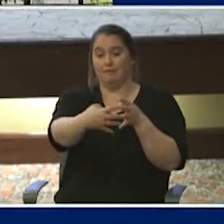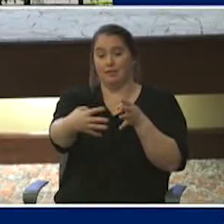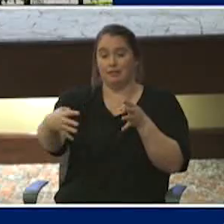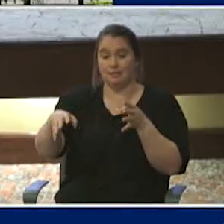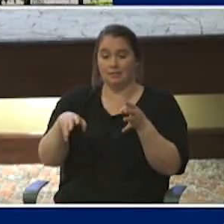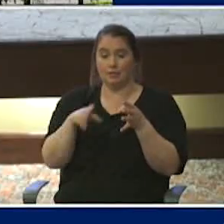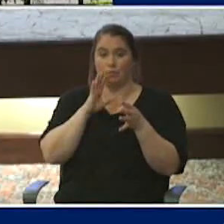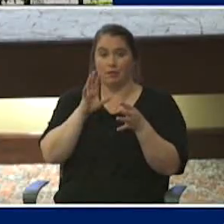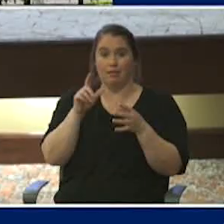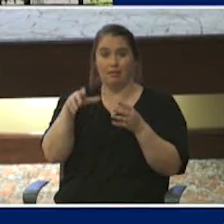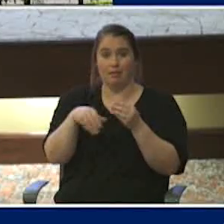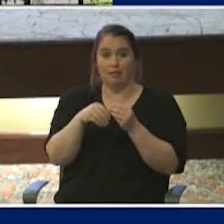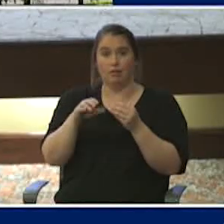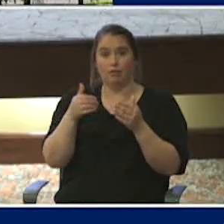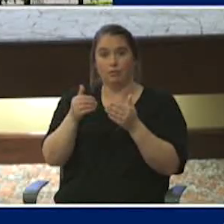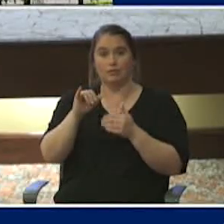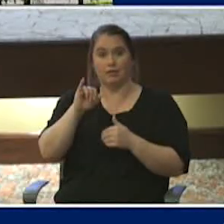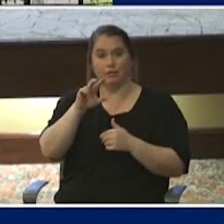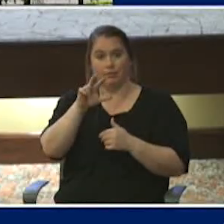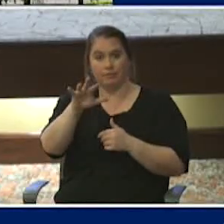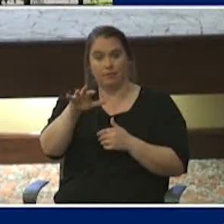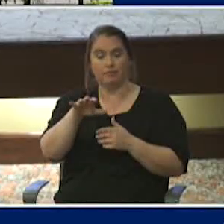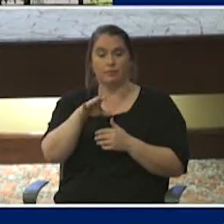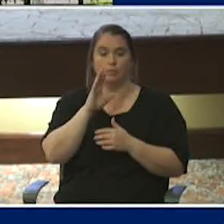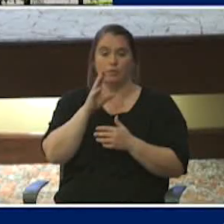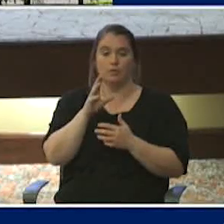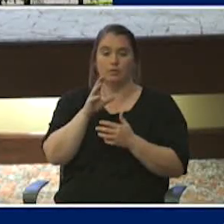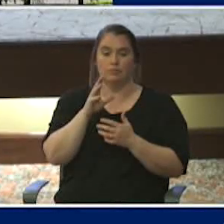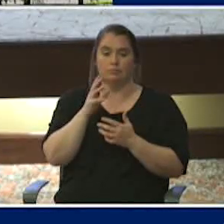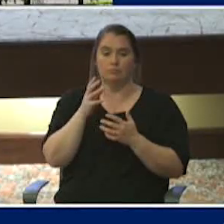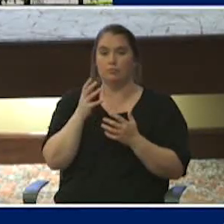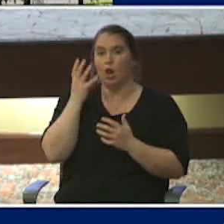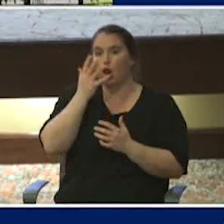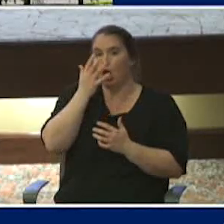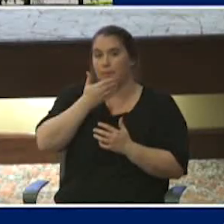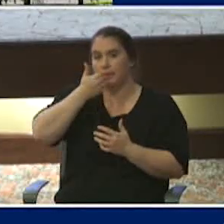interstate to make that look a little better.